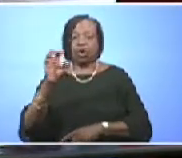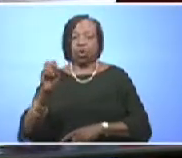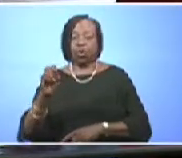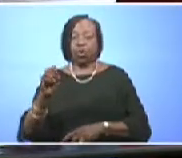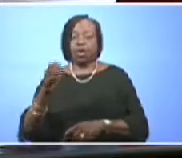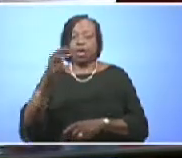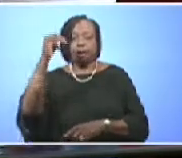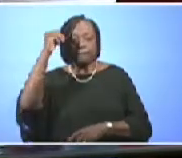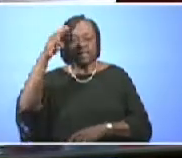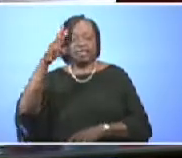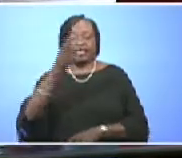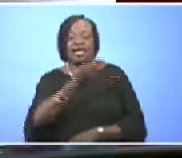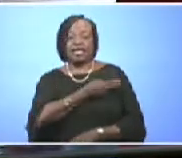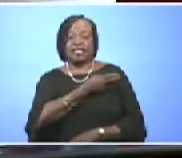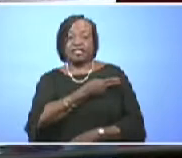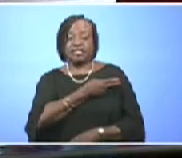accomplished.